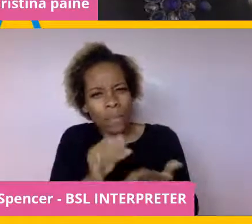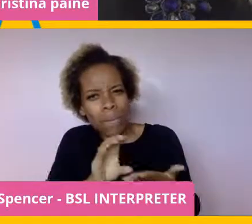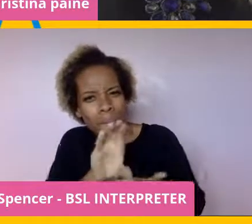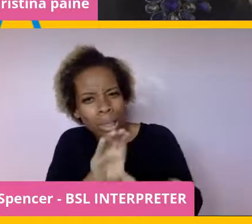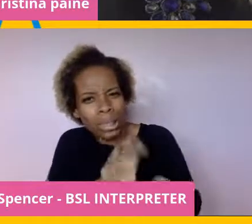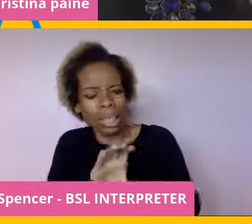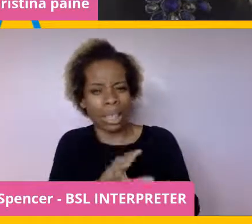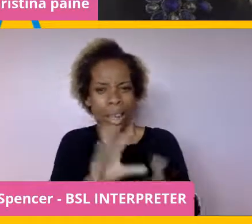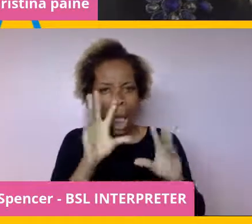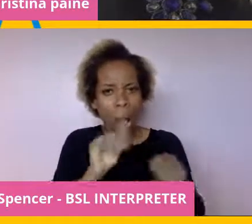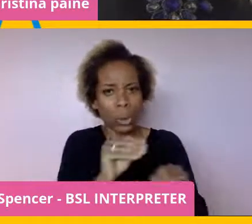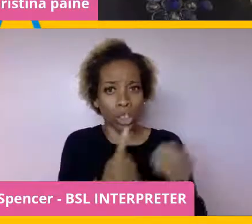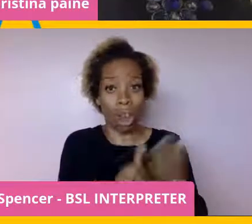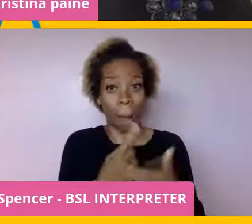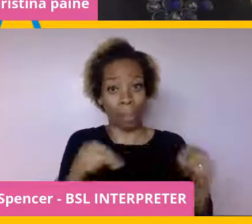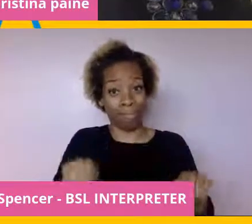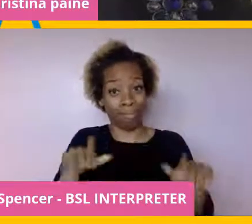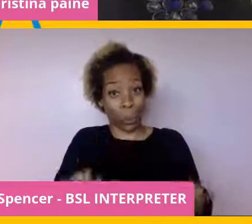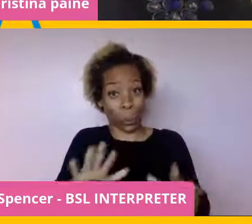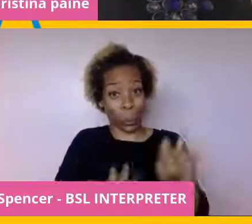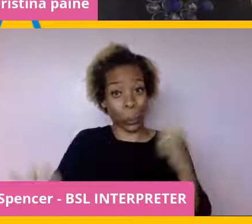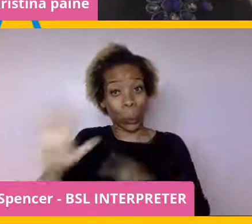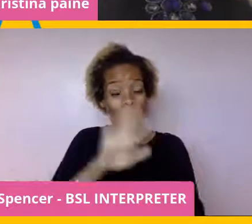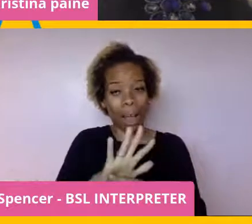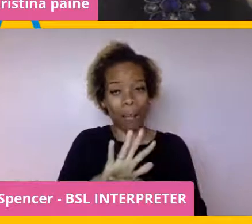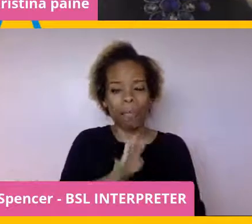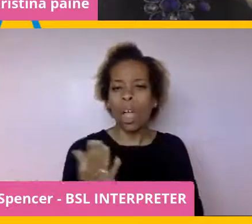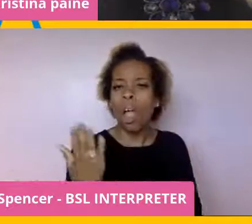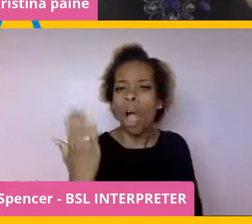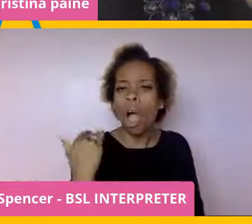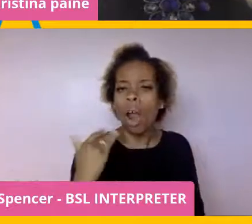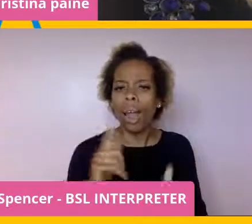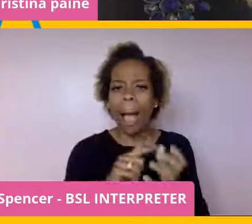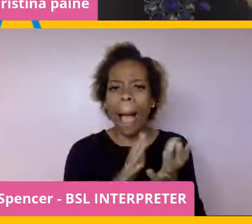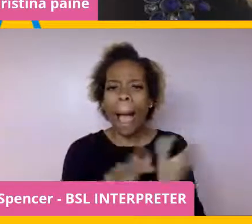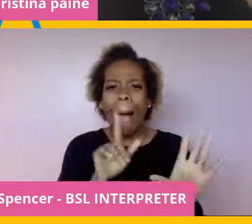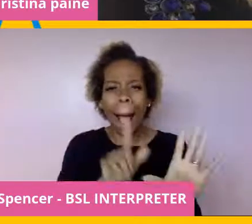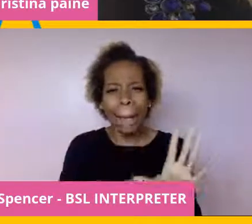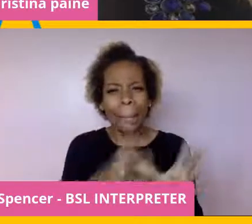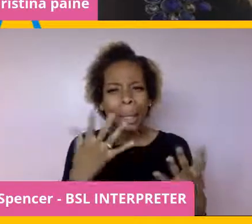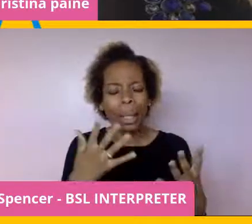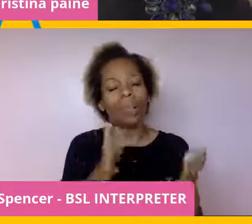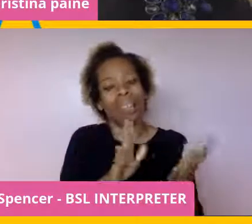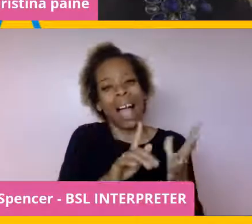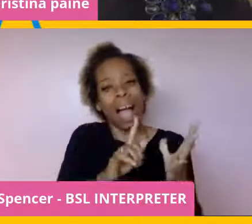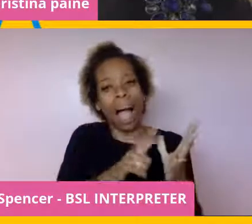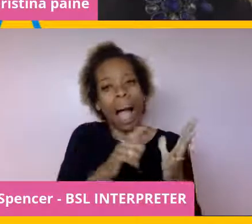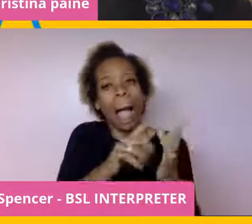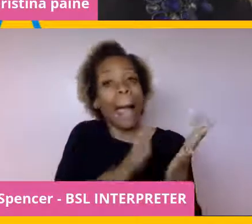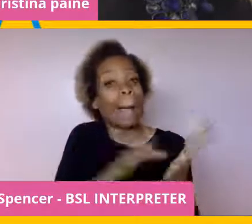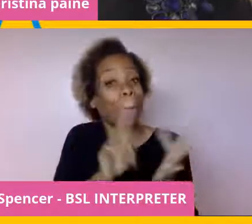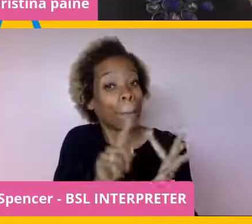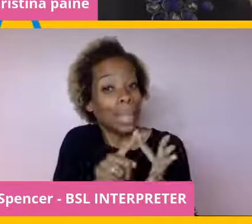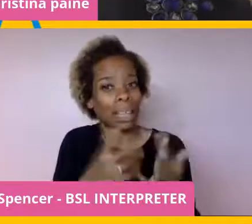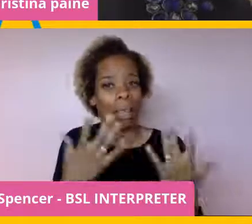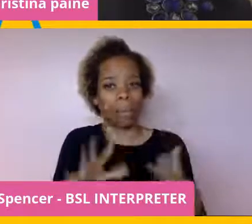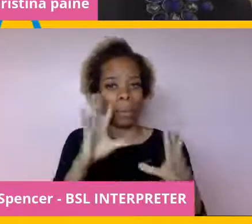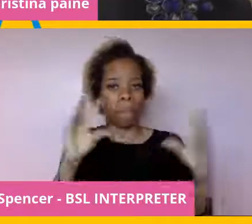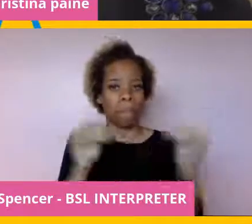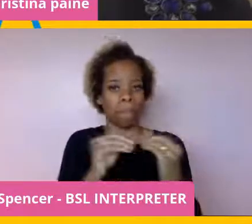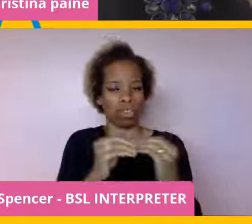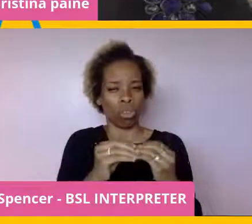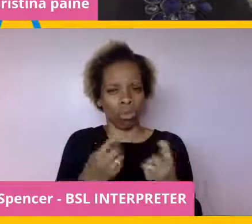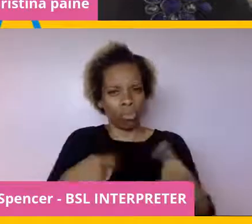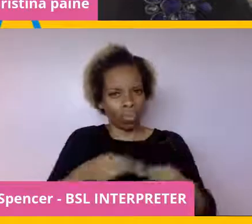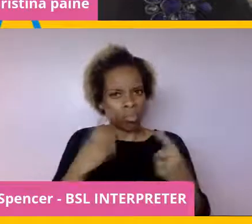think it's something that Amy was talking about earlier, where it's about remembering the strength and the power that we have as workers.